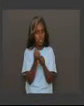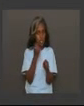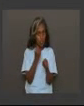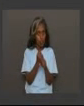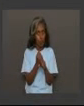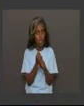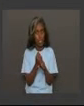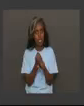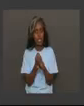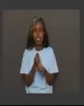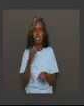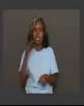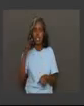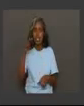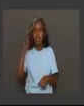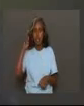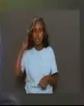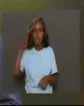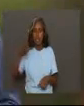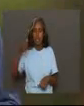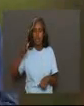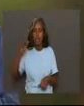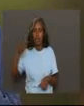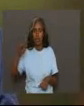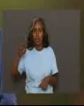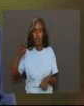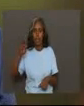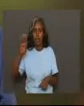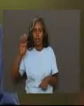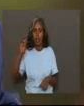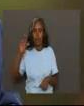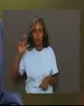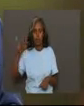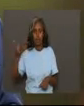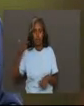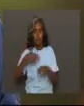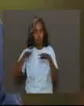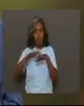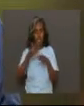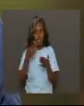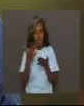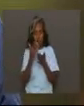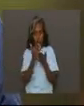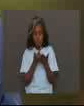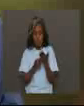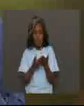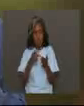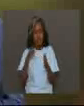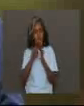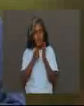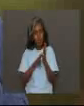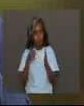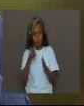to work with hyperbolas. Over the course of this unit, you will learn about